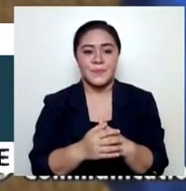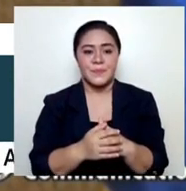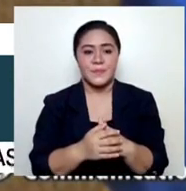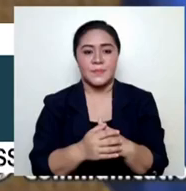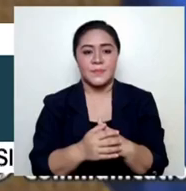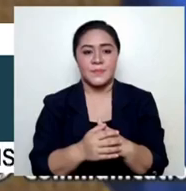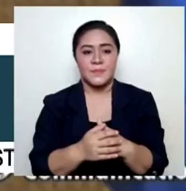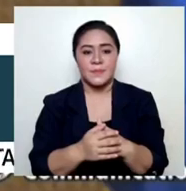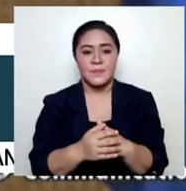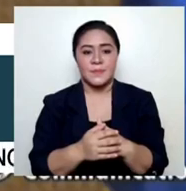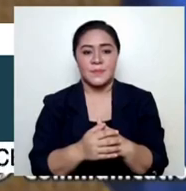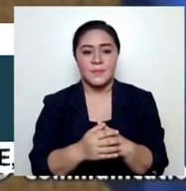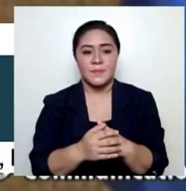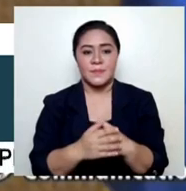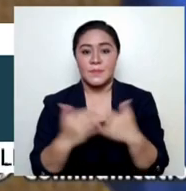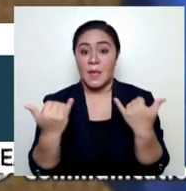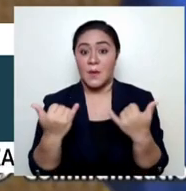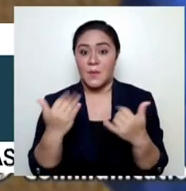tonight,